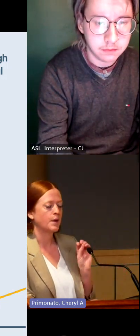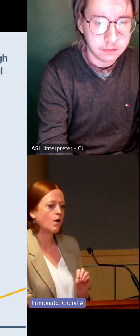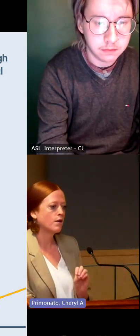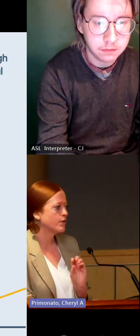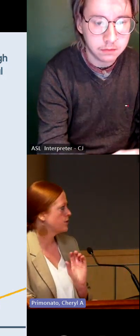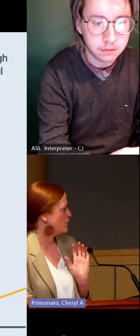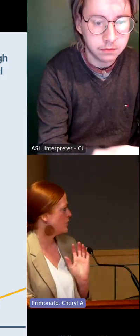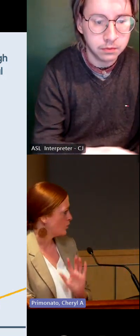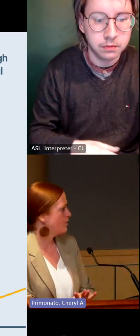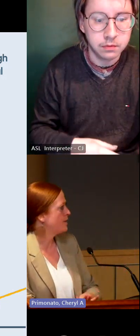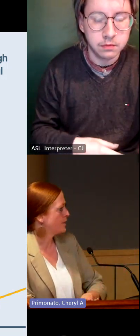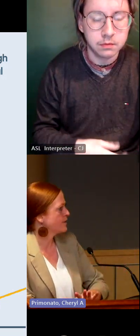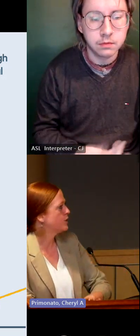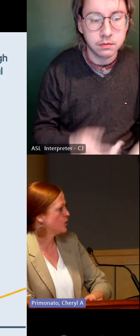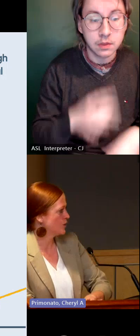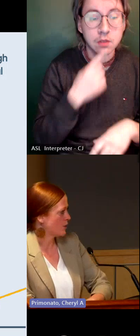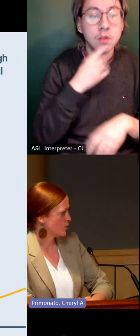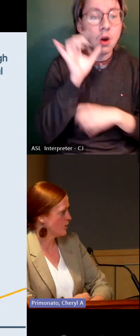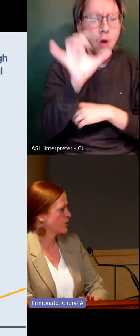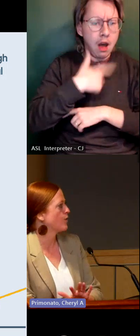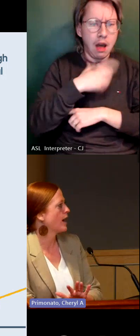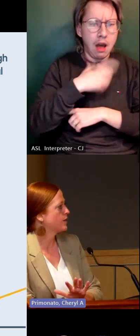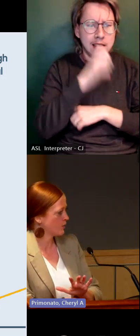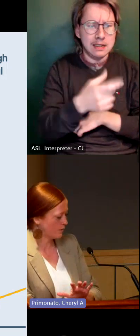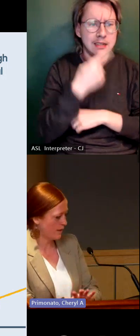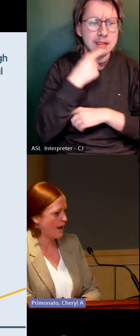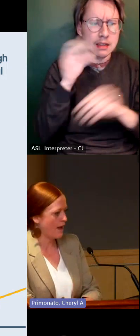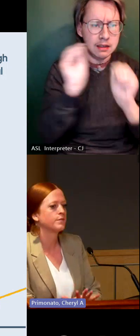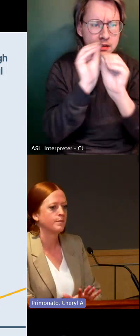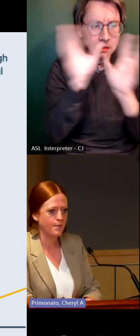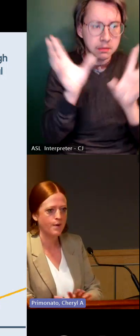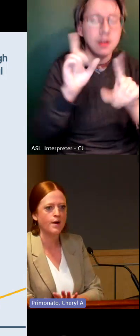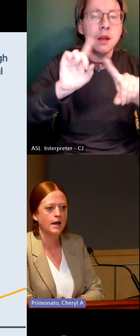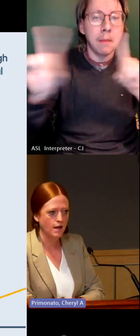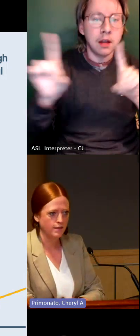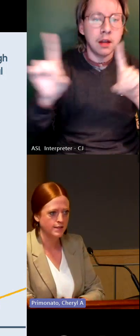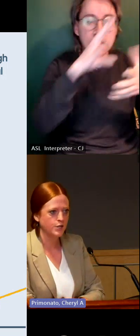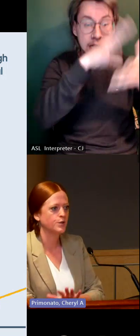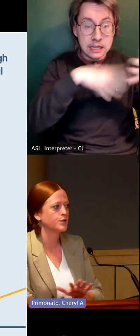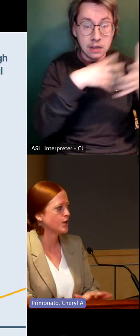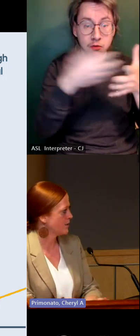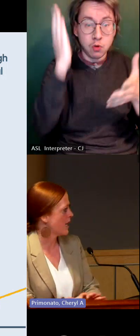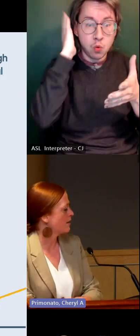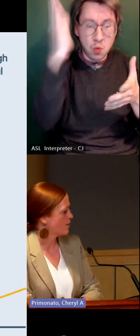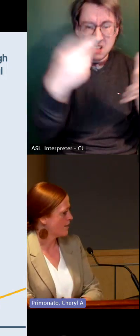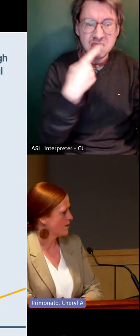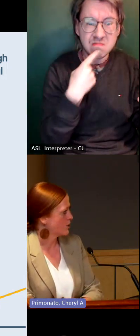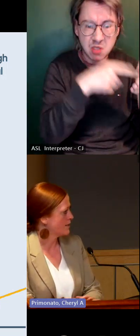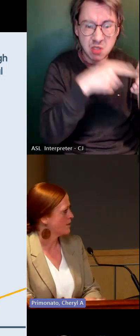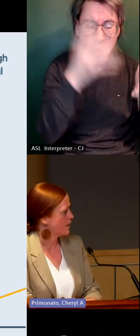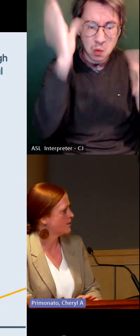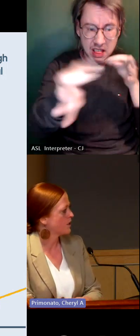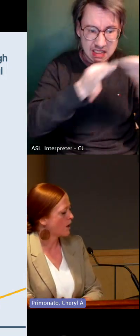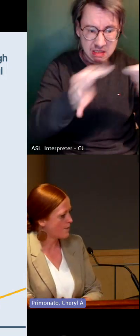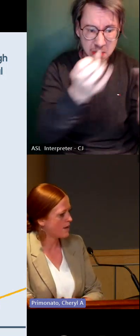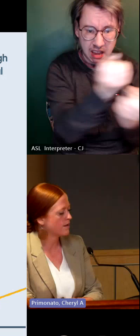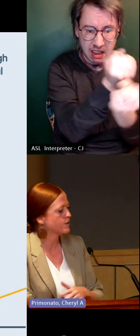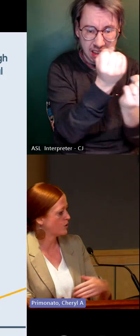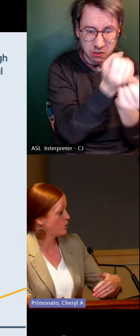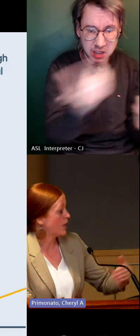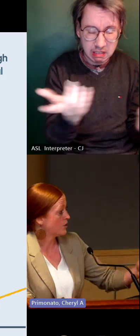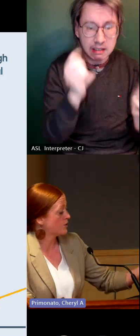say this, but all of those detours will be built into schedules. So riders will have paper and online schedules to know exactly when their trains and buses